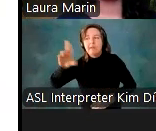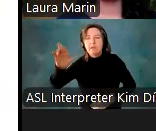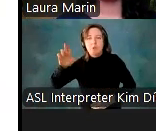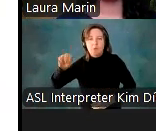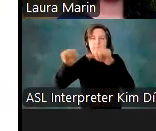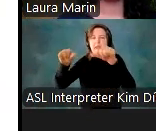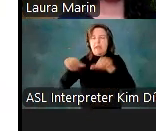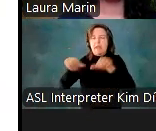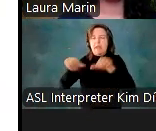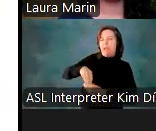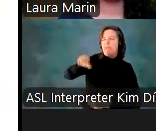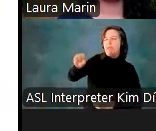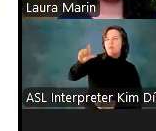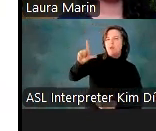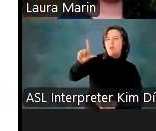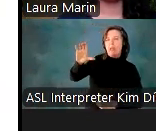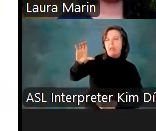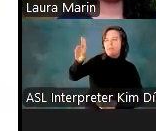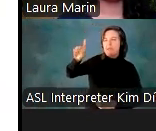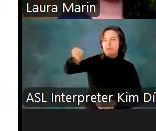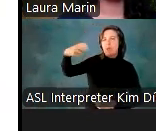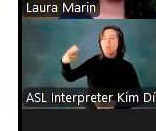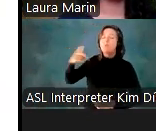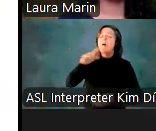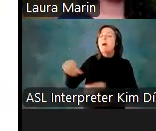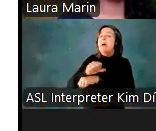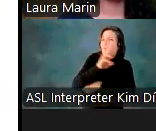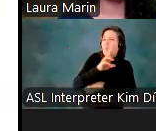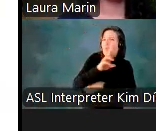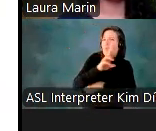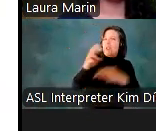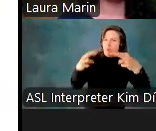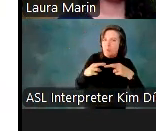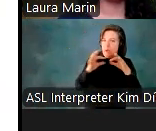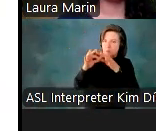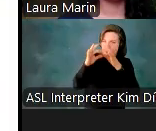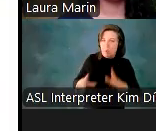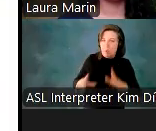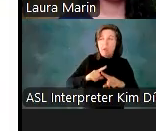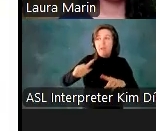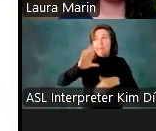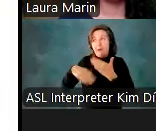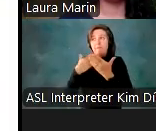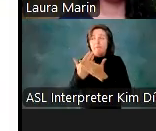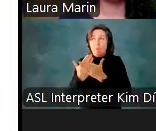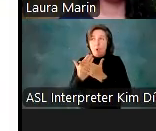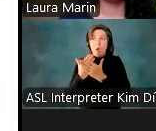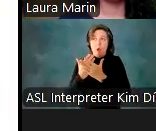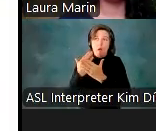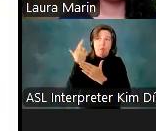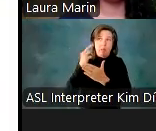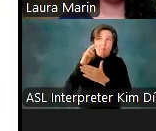was mentioned. I'm actually the West Region Coordinator, but for all intents and purposes, I'm the National Coordinator, including, as you